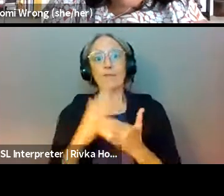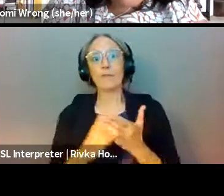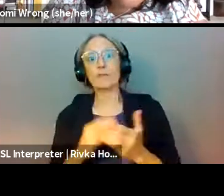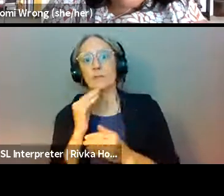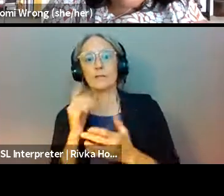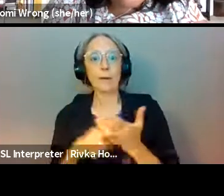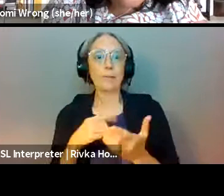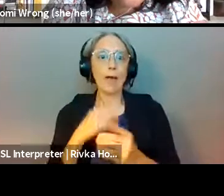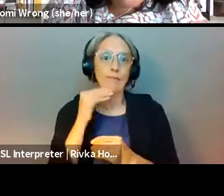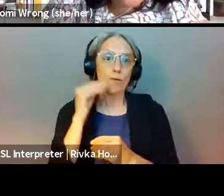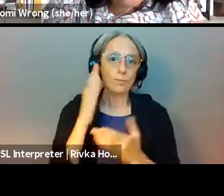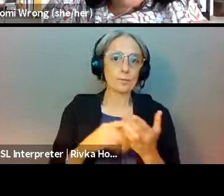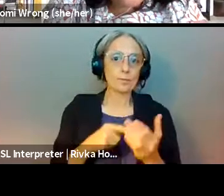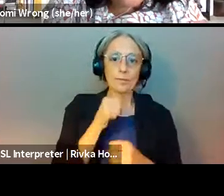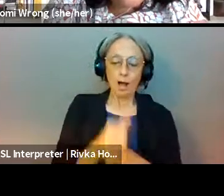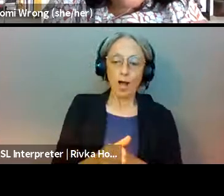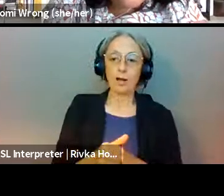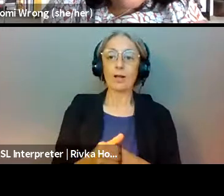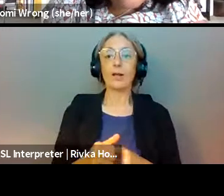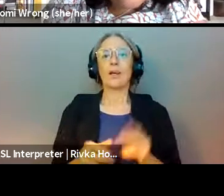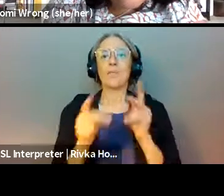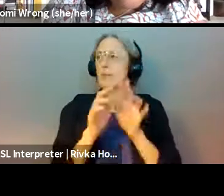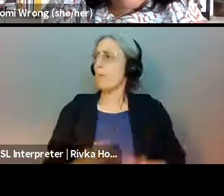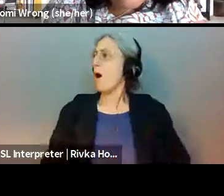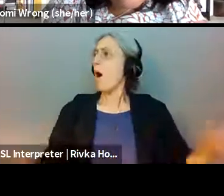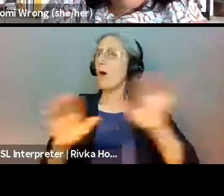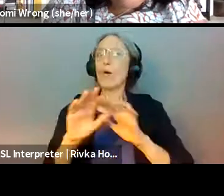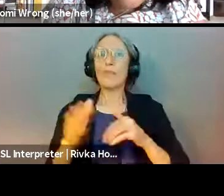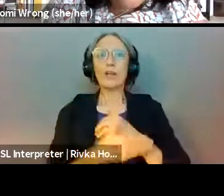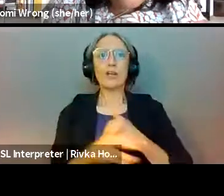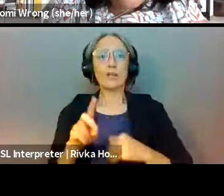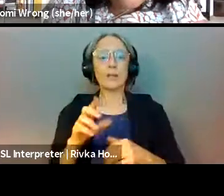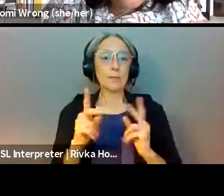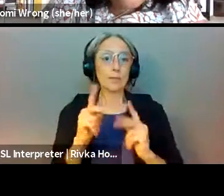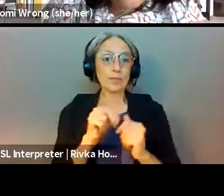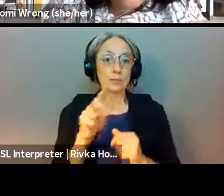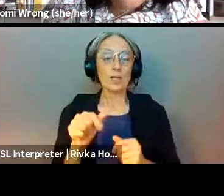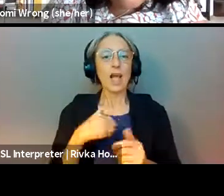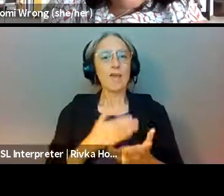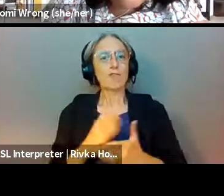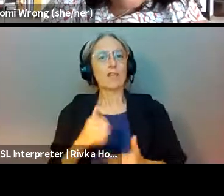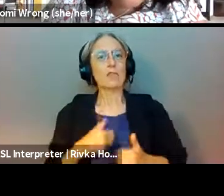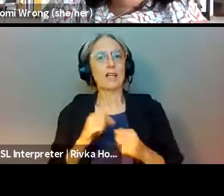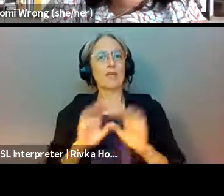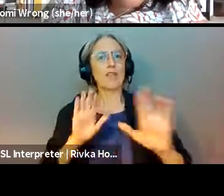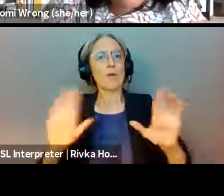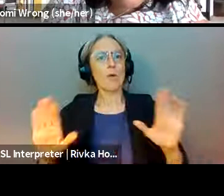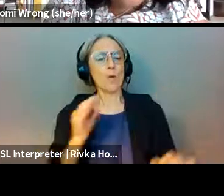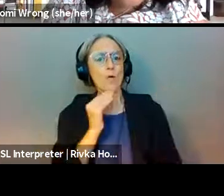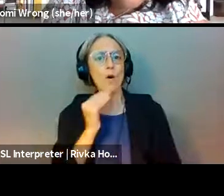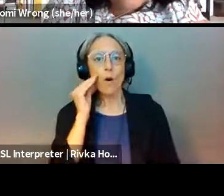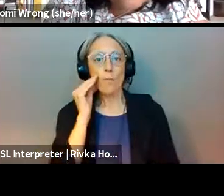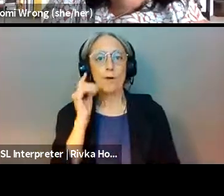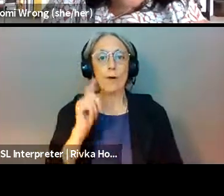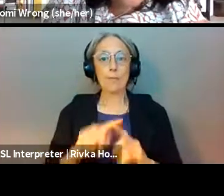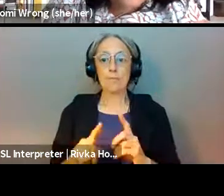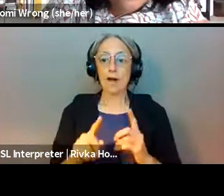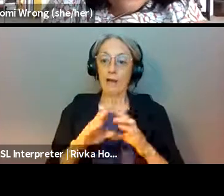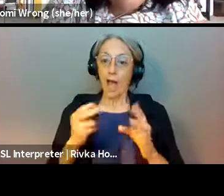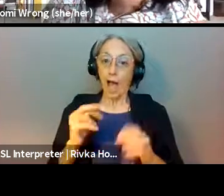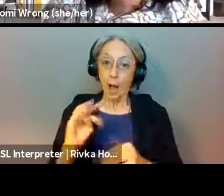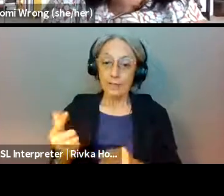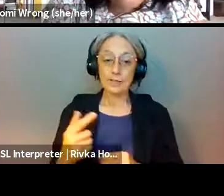the country have the right to live in their own homes, but housing and supports have never been adequately invested